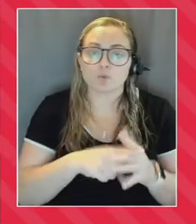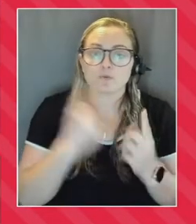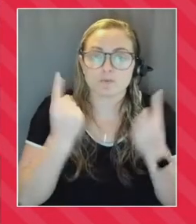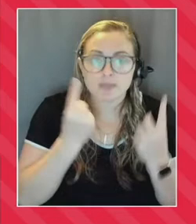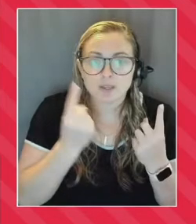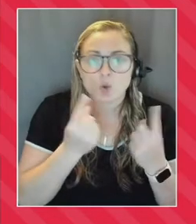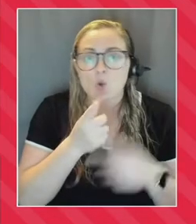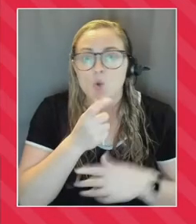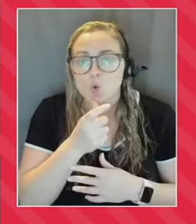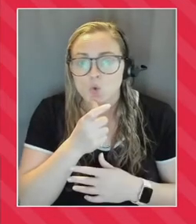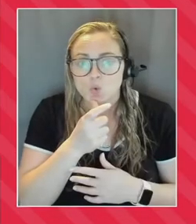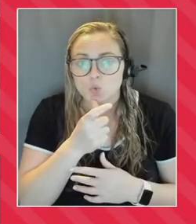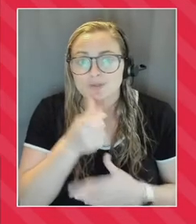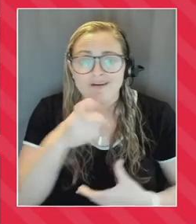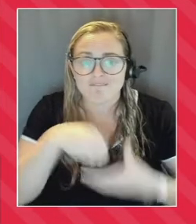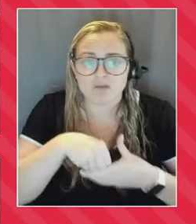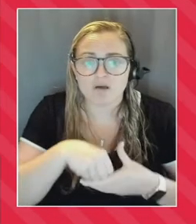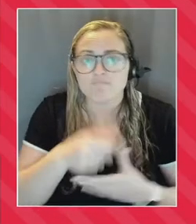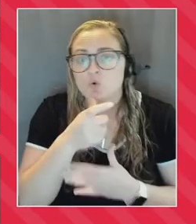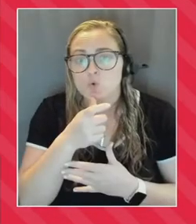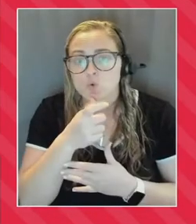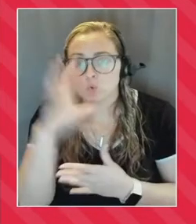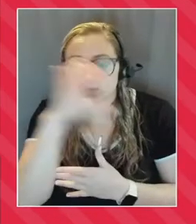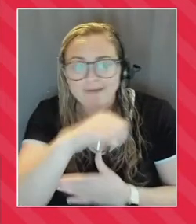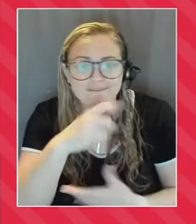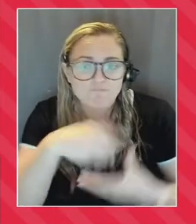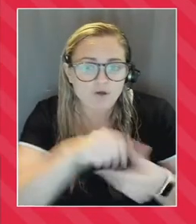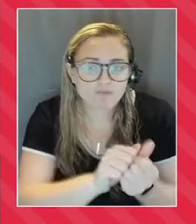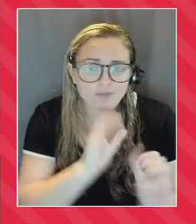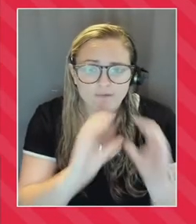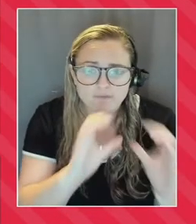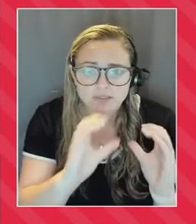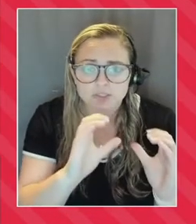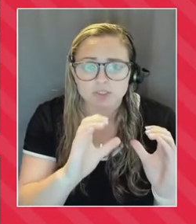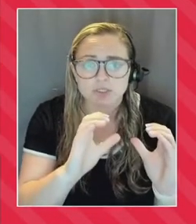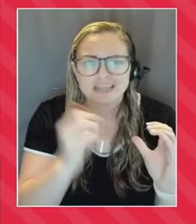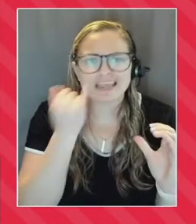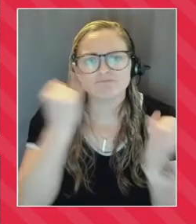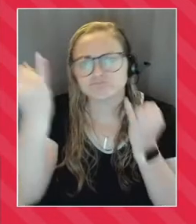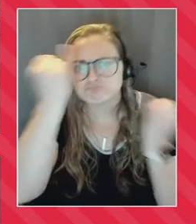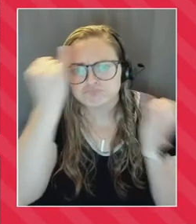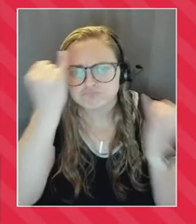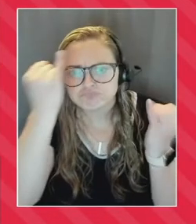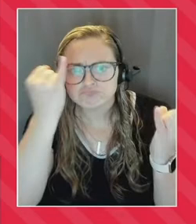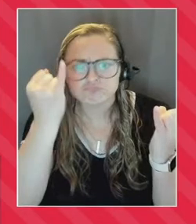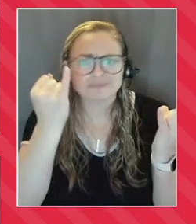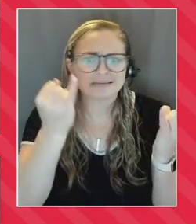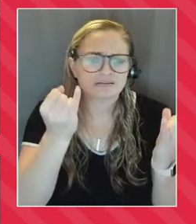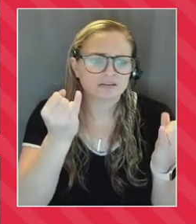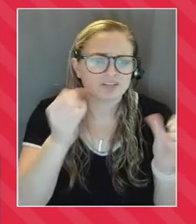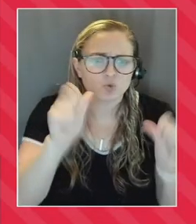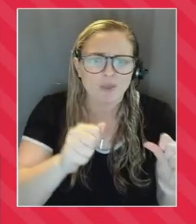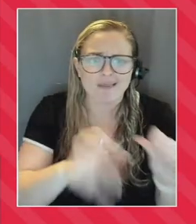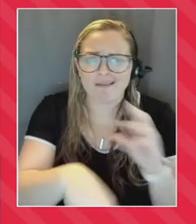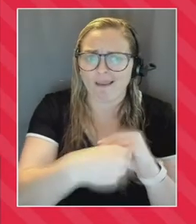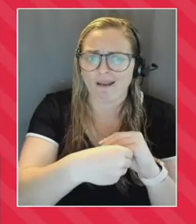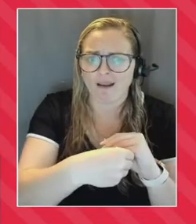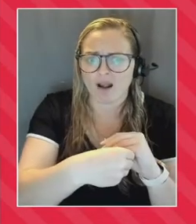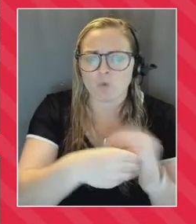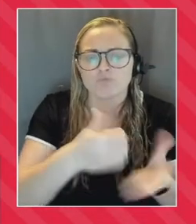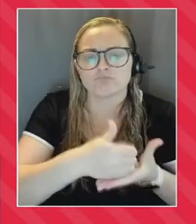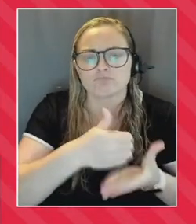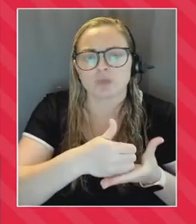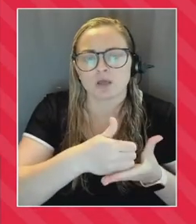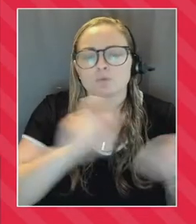who's missing from the conversation, because if you have other ideas at the table, it can really help